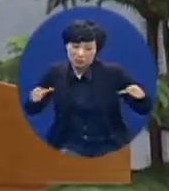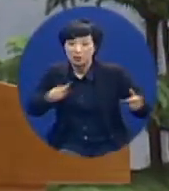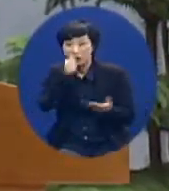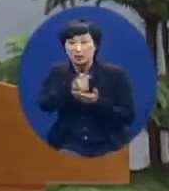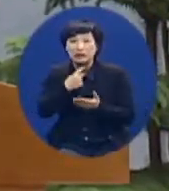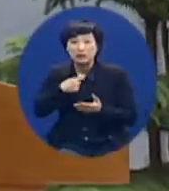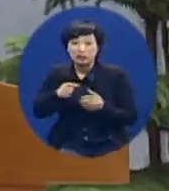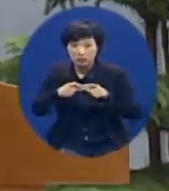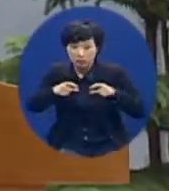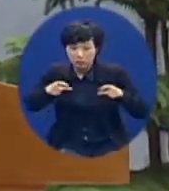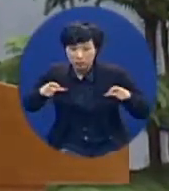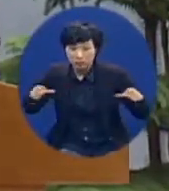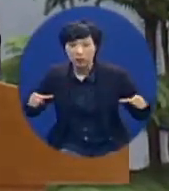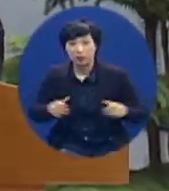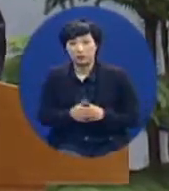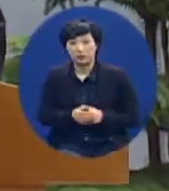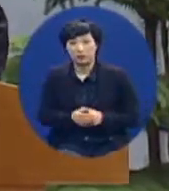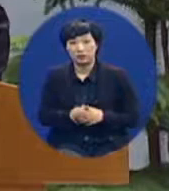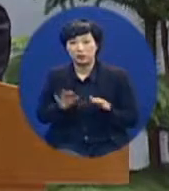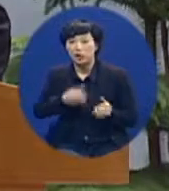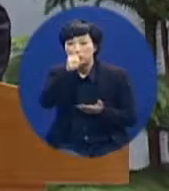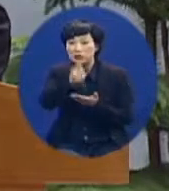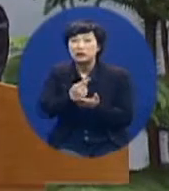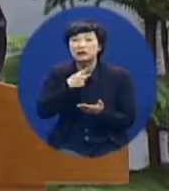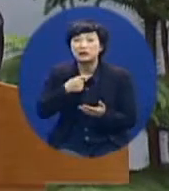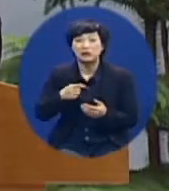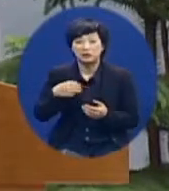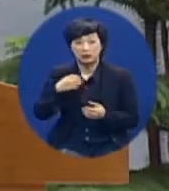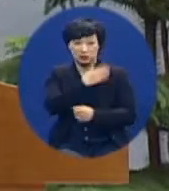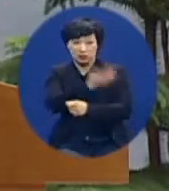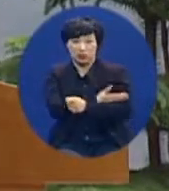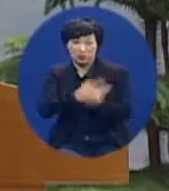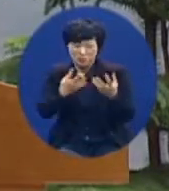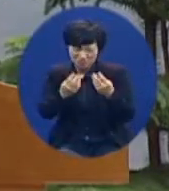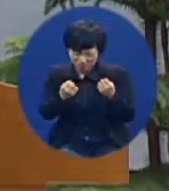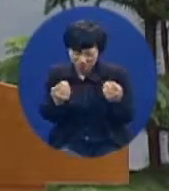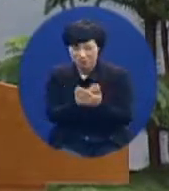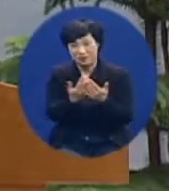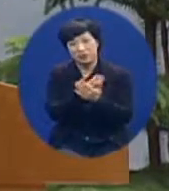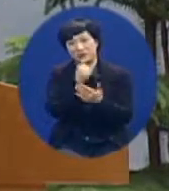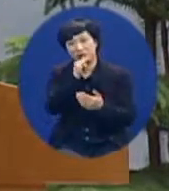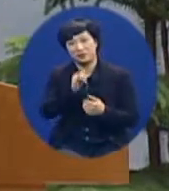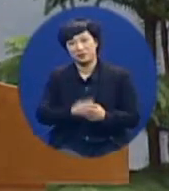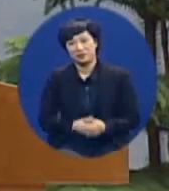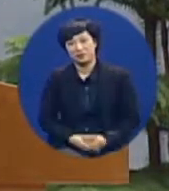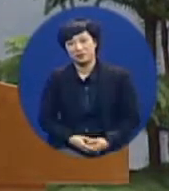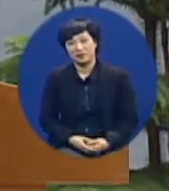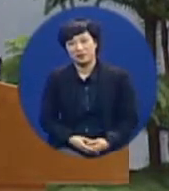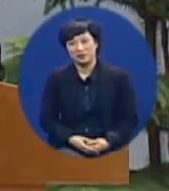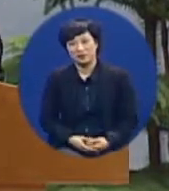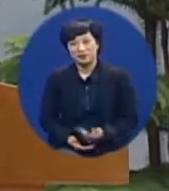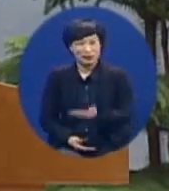sin. These days, criminals get crueler.